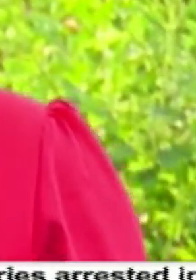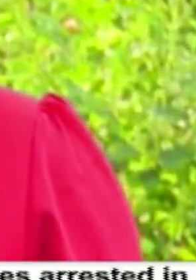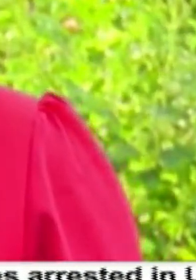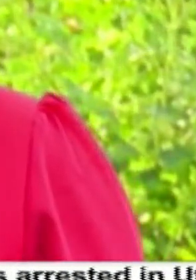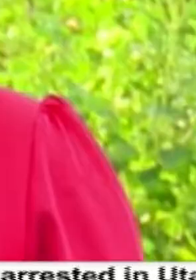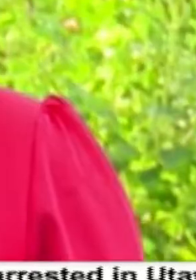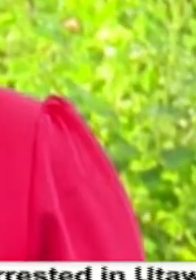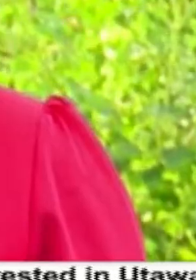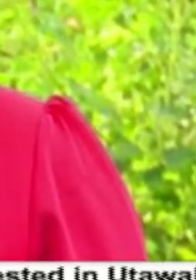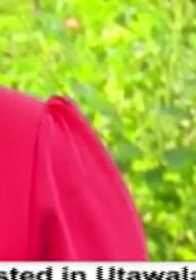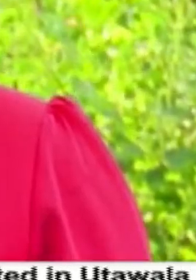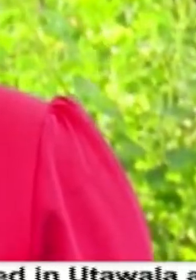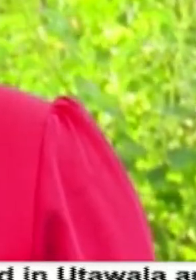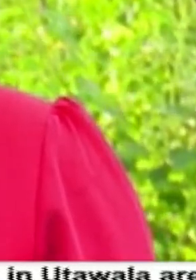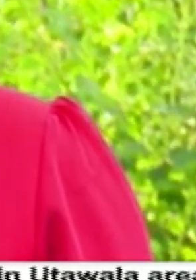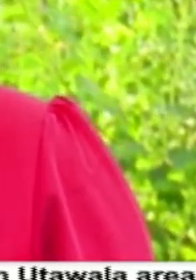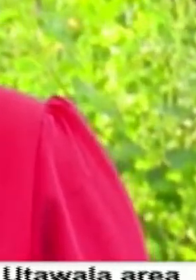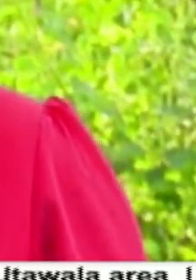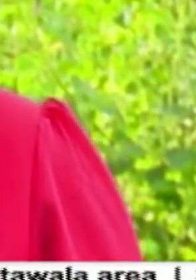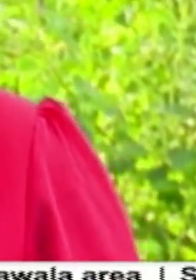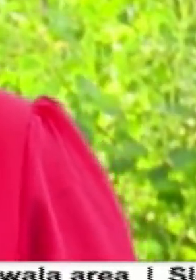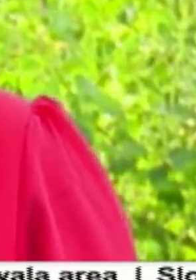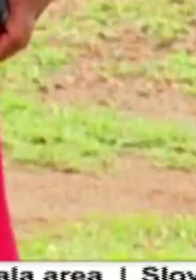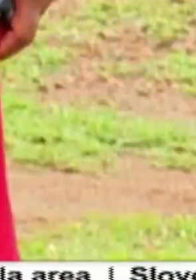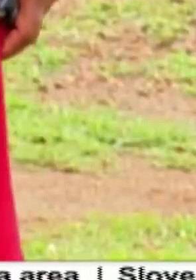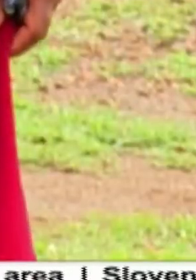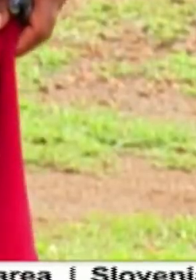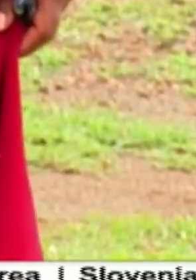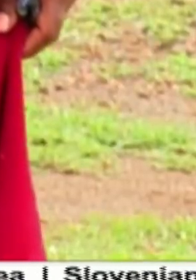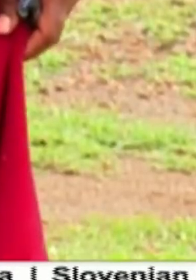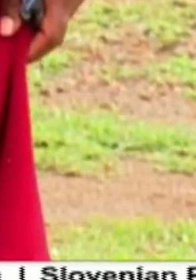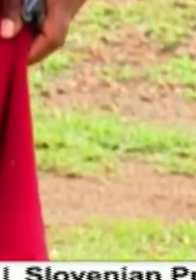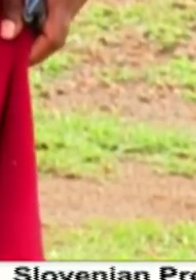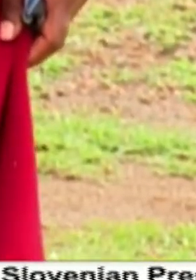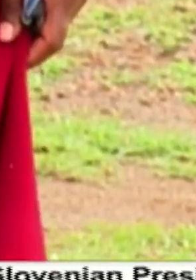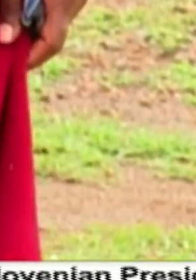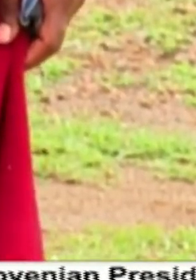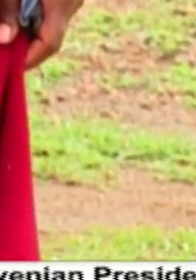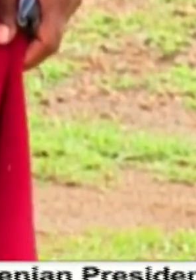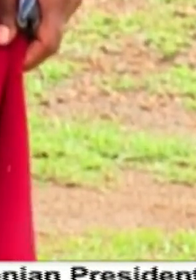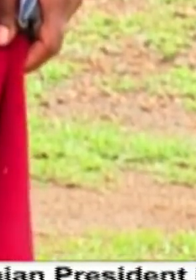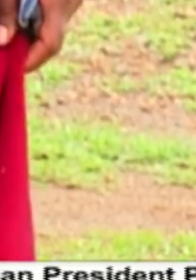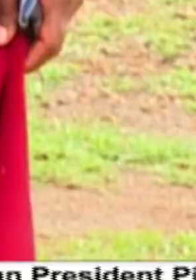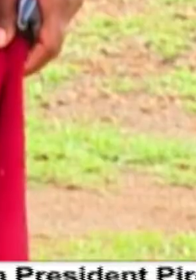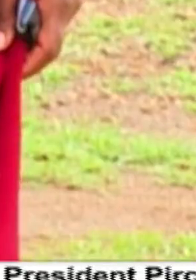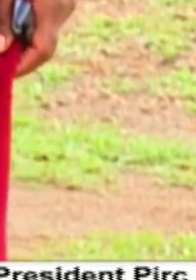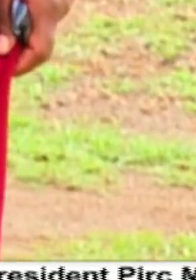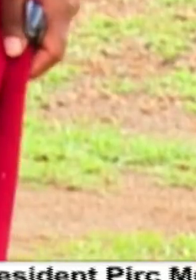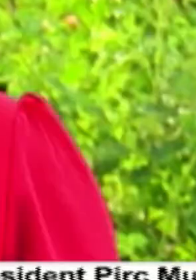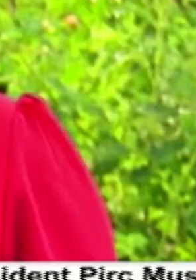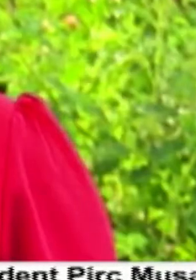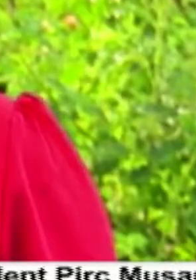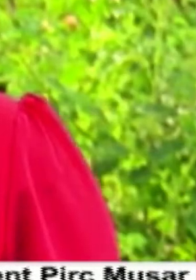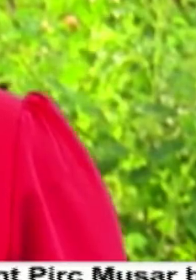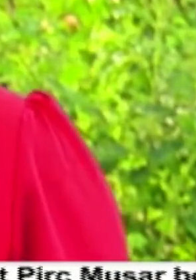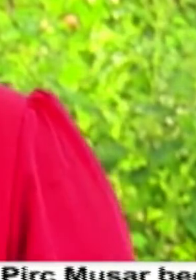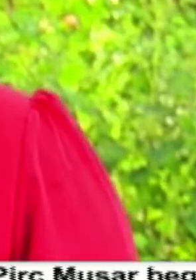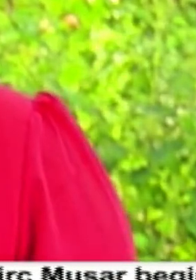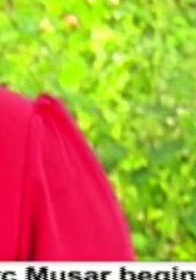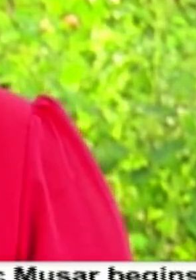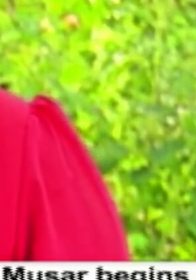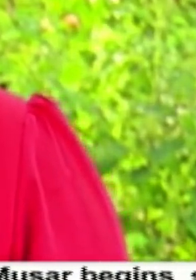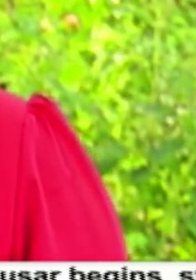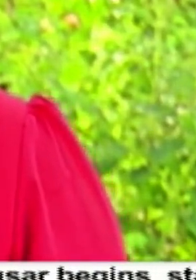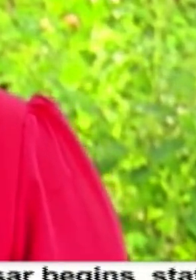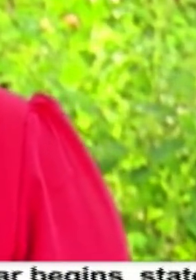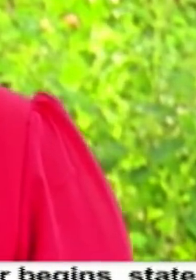the following week tena nikarudia sindano ya 3. So after 28 days nilikuwa nidungwe sindano ya 4, wakasema